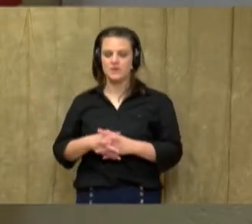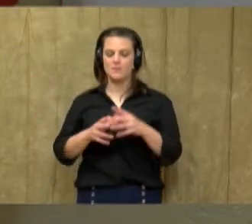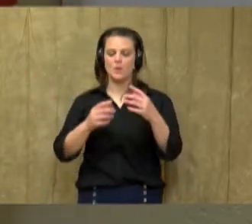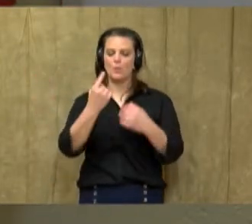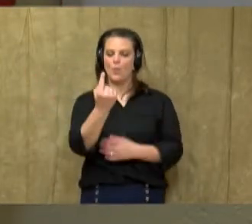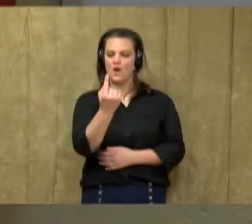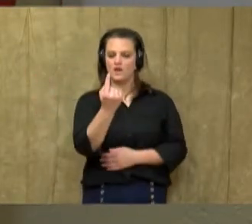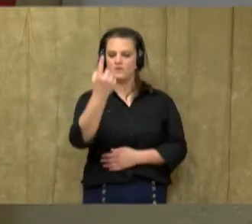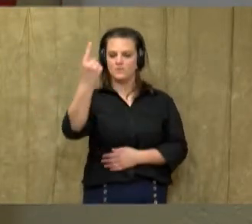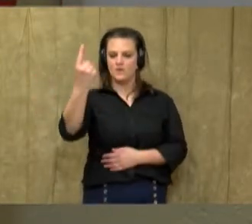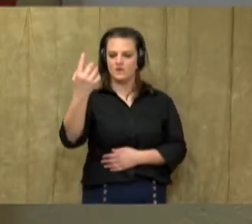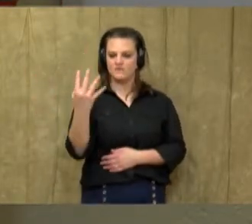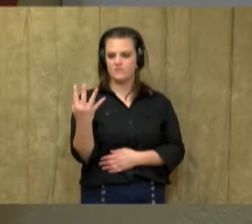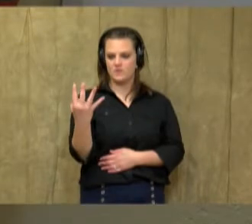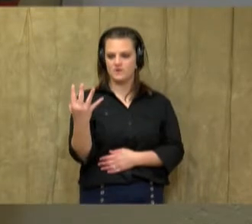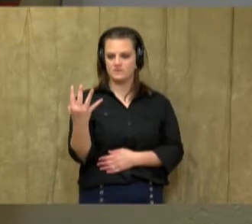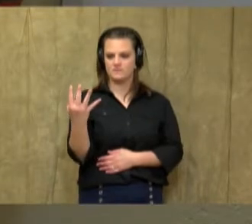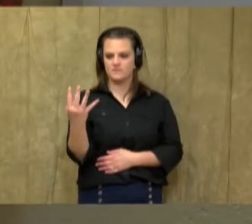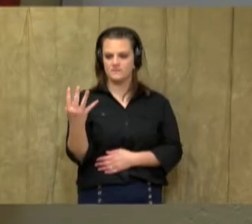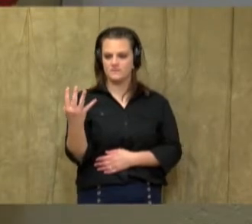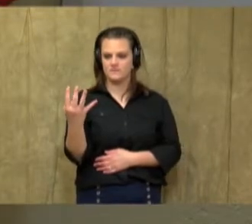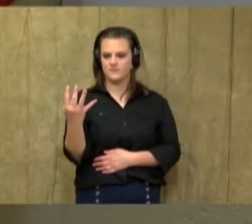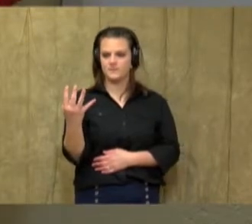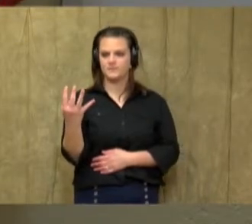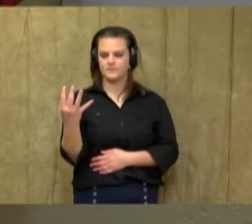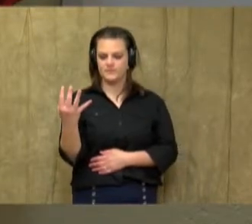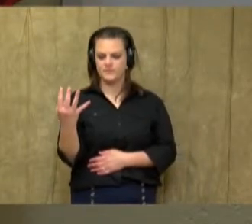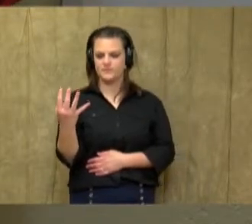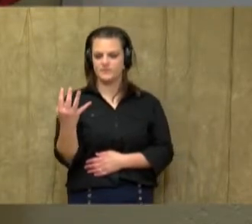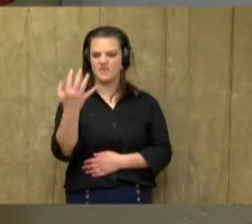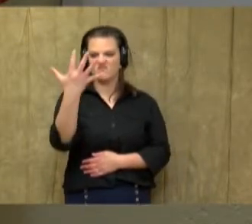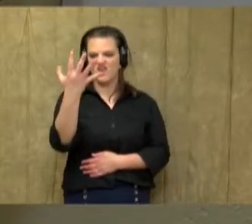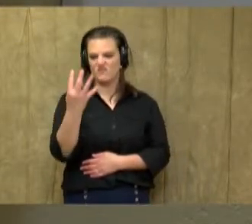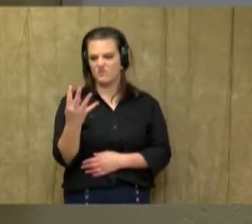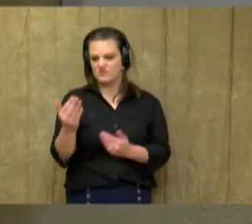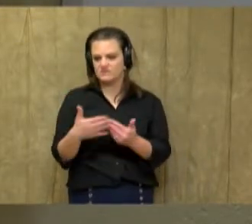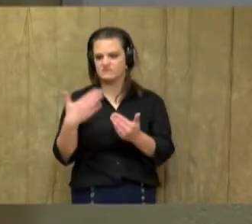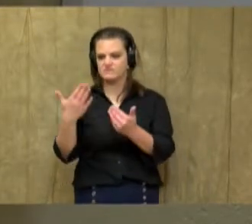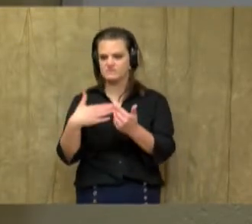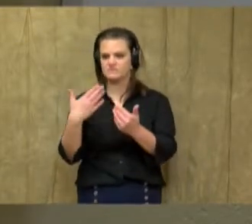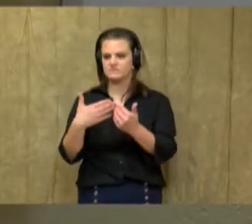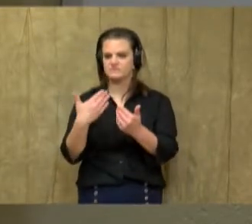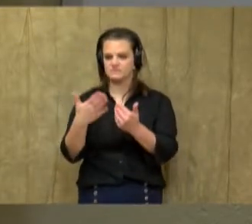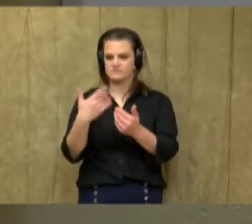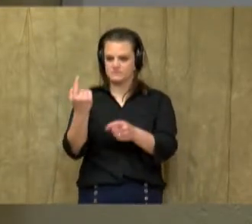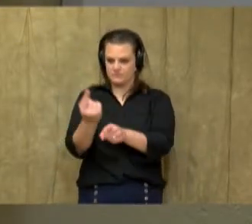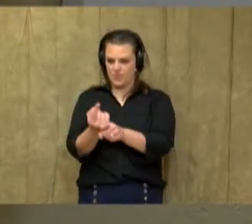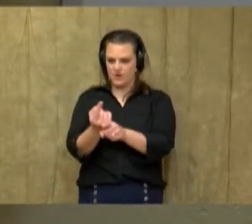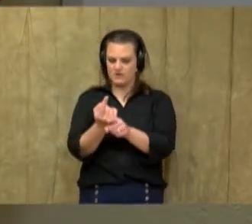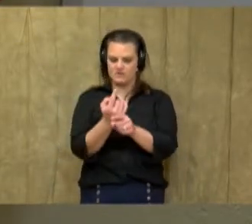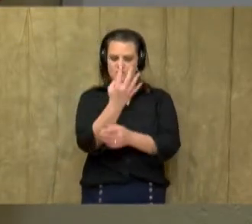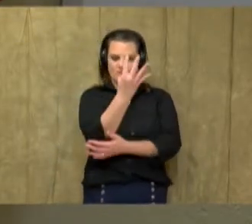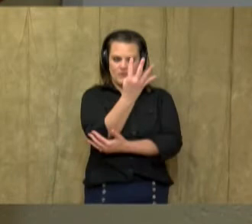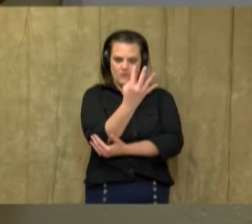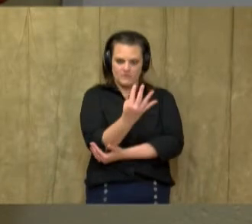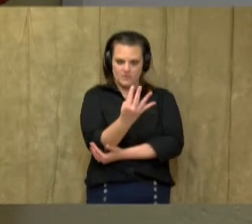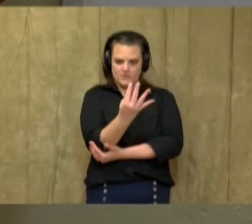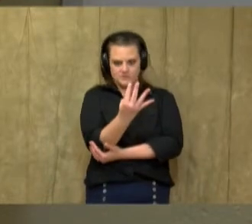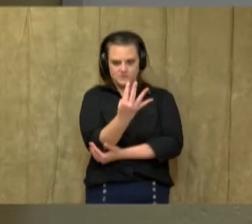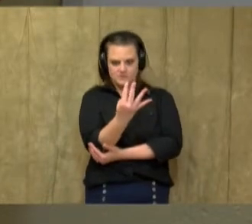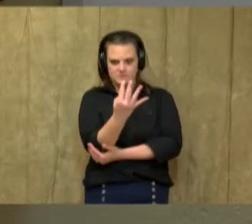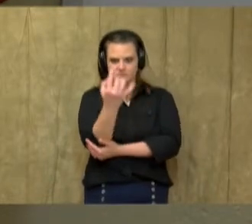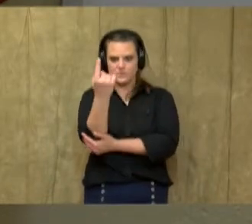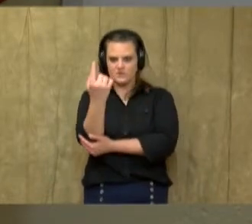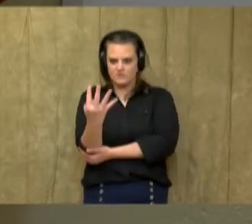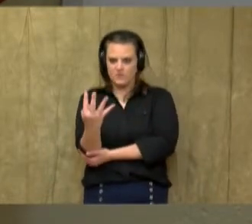have this as an improper fraction of 5/4, because here's 4/4, that 1 whole is 4/4,